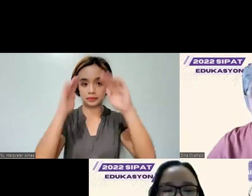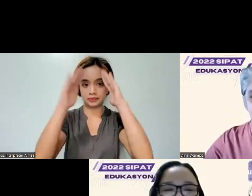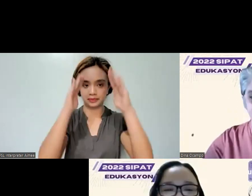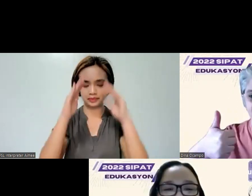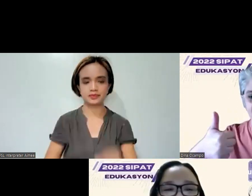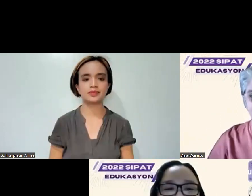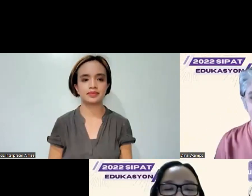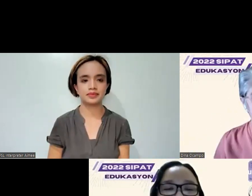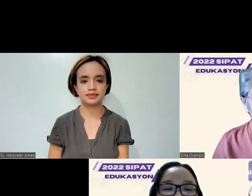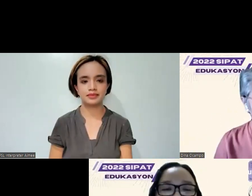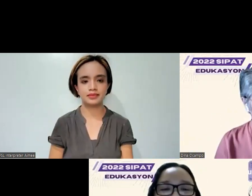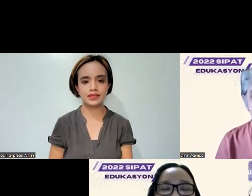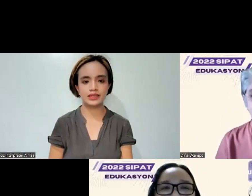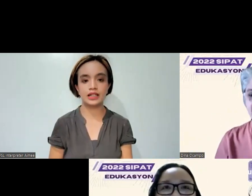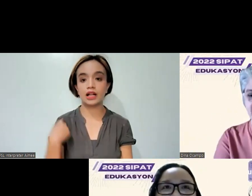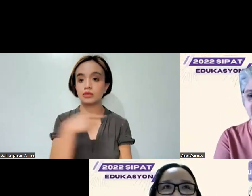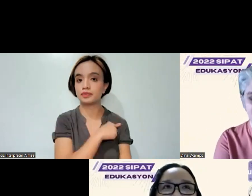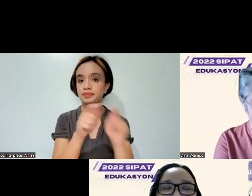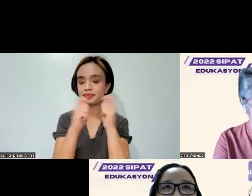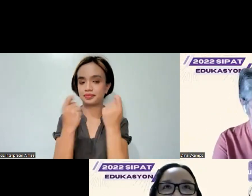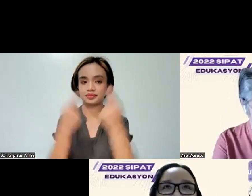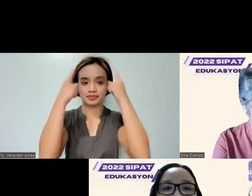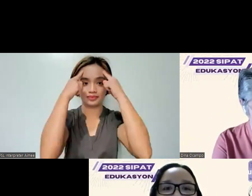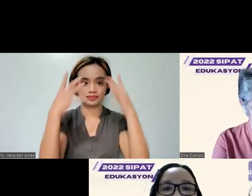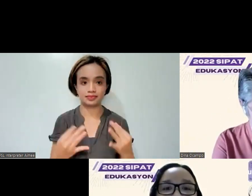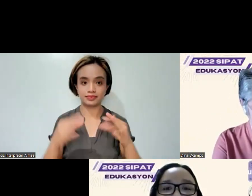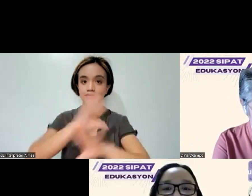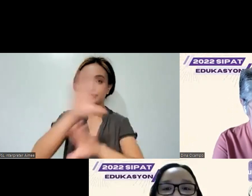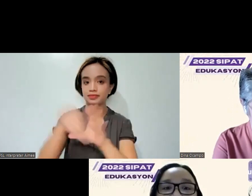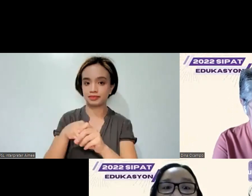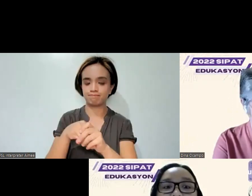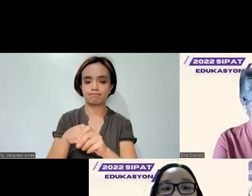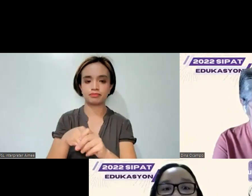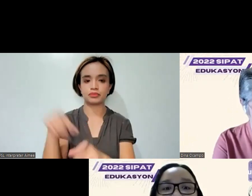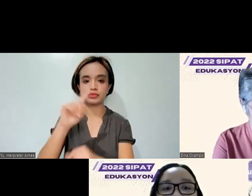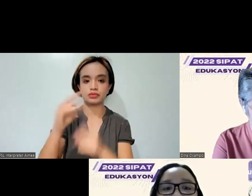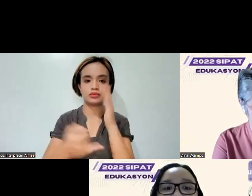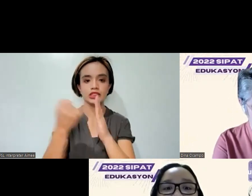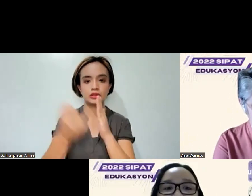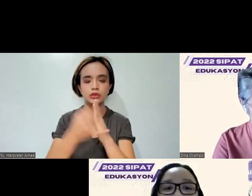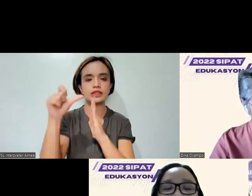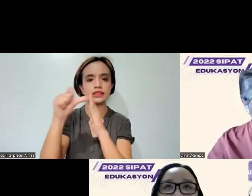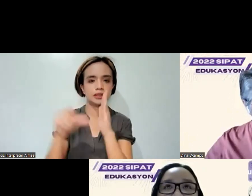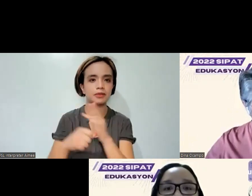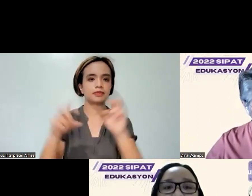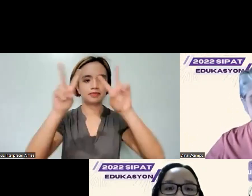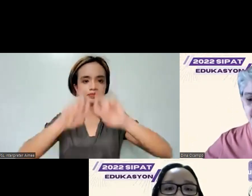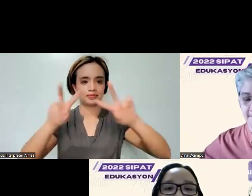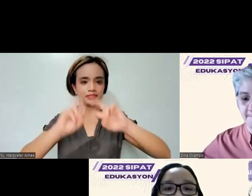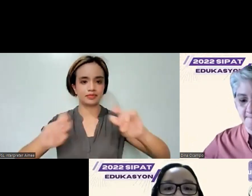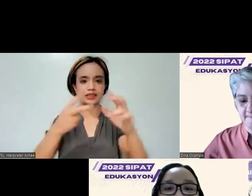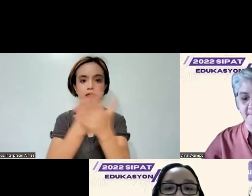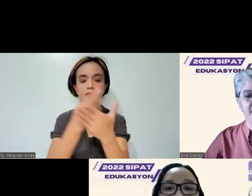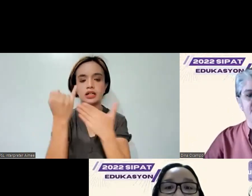Ayan. So, our team po decided to include peer-reviewed journal articles and research project